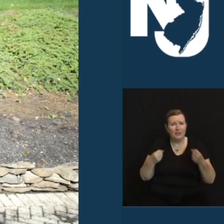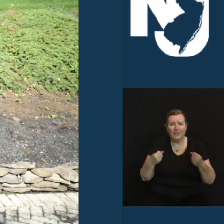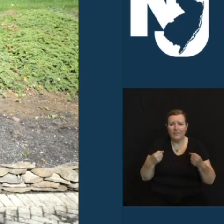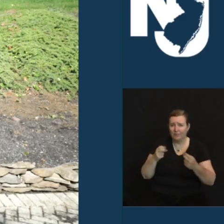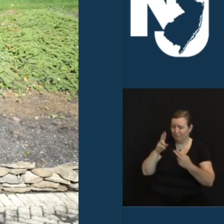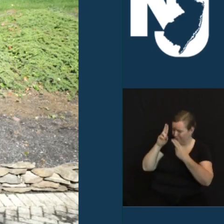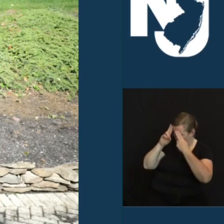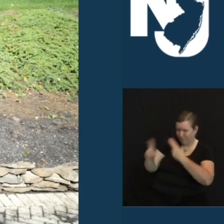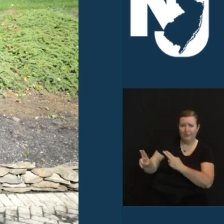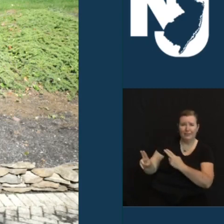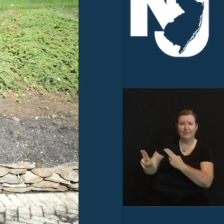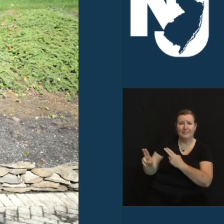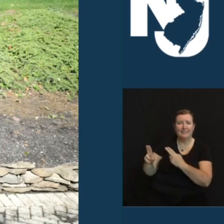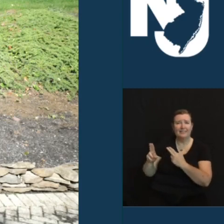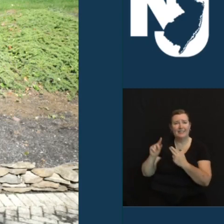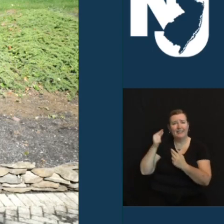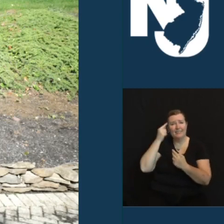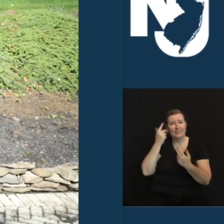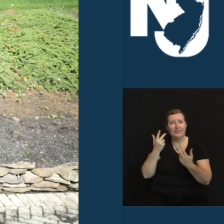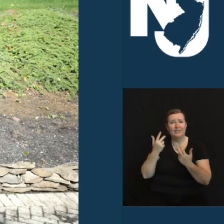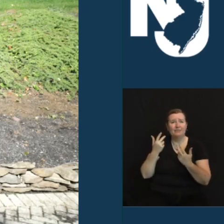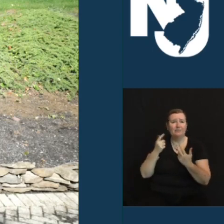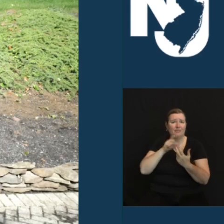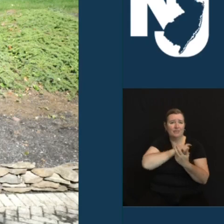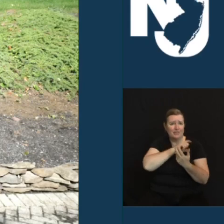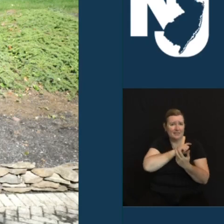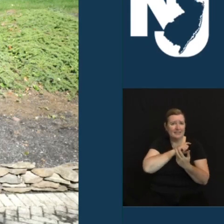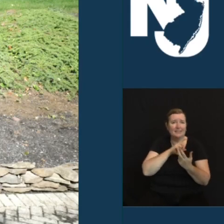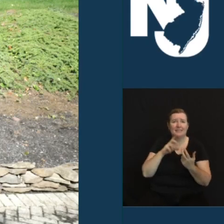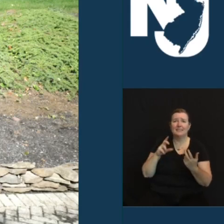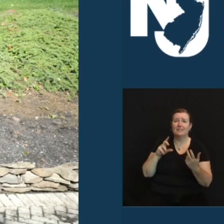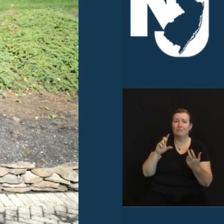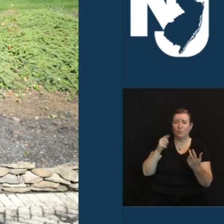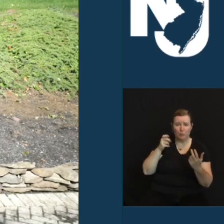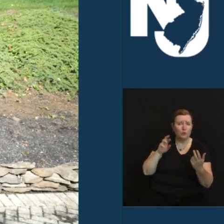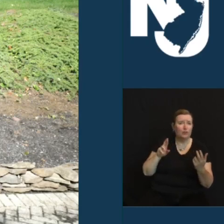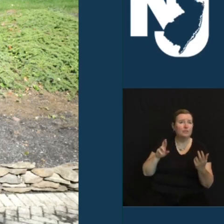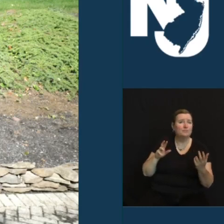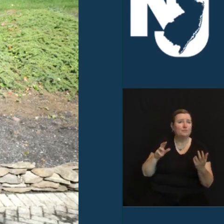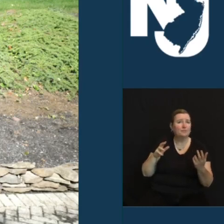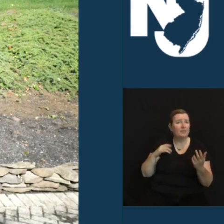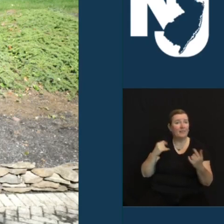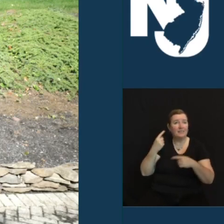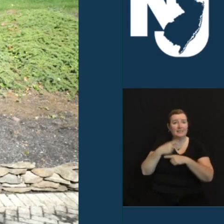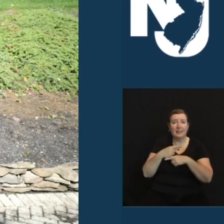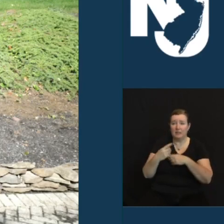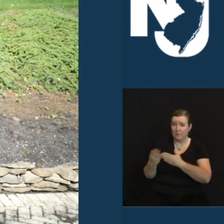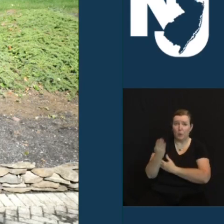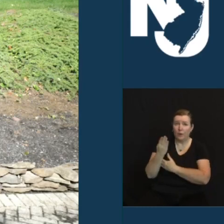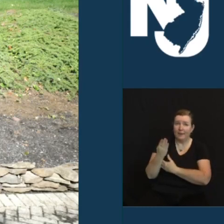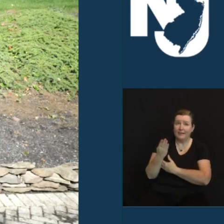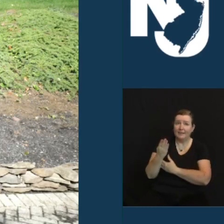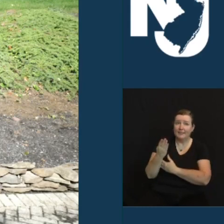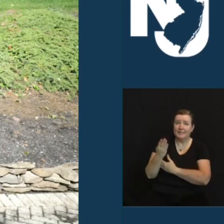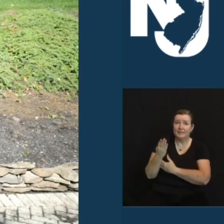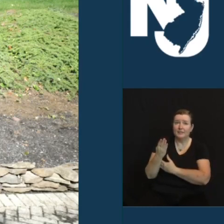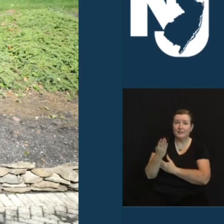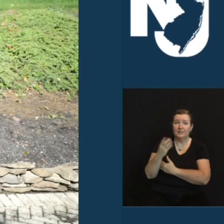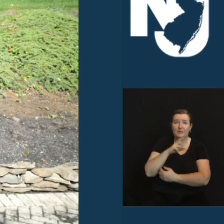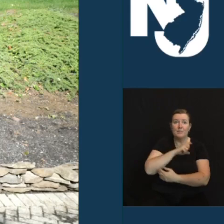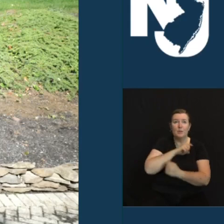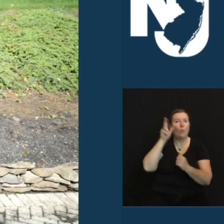governor, troopers, we had our mounted unit there with 5 horses, and it was just in a day when we needed a good story.